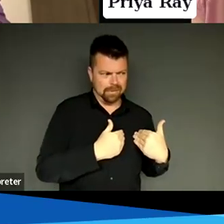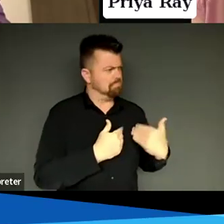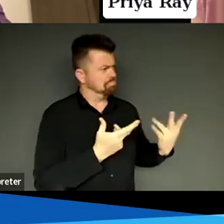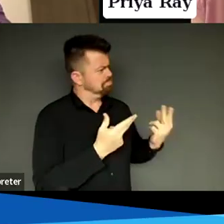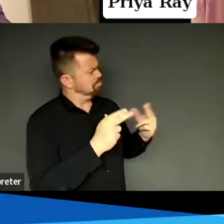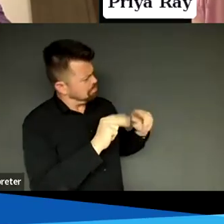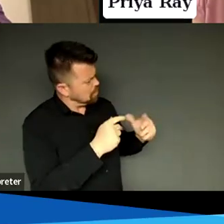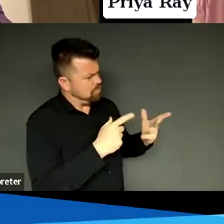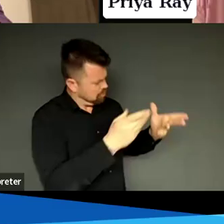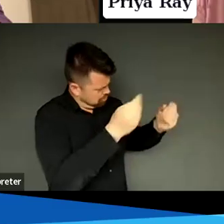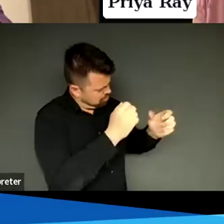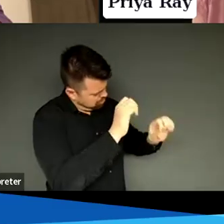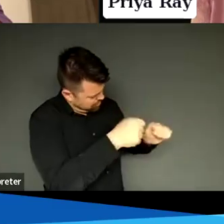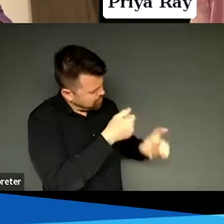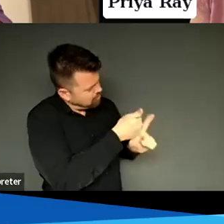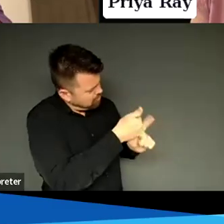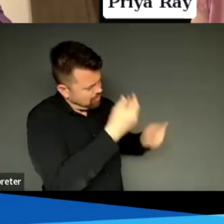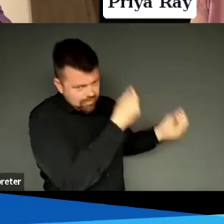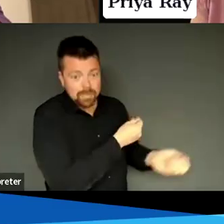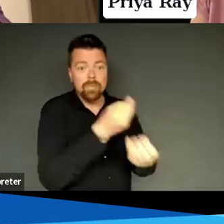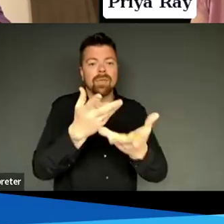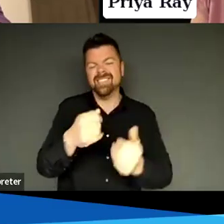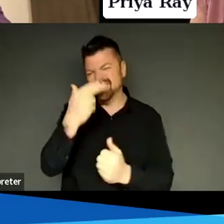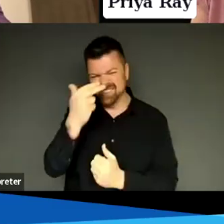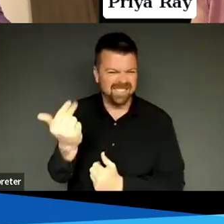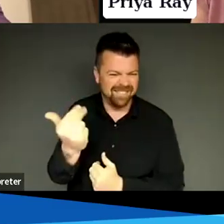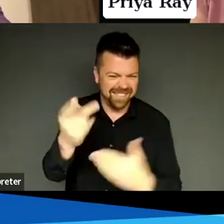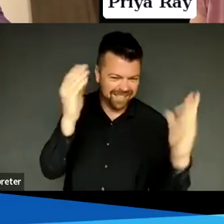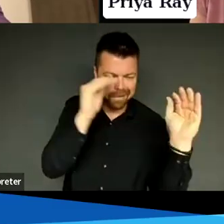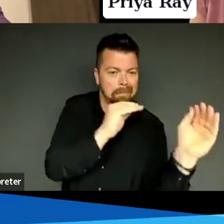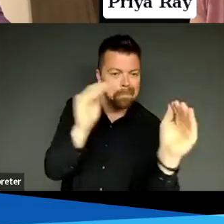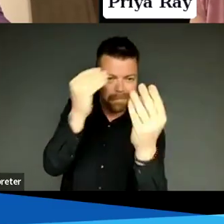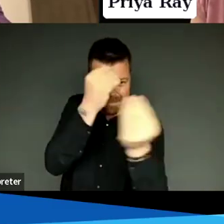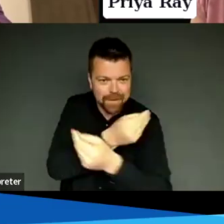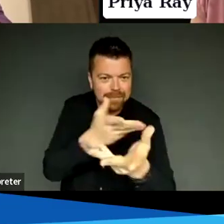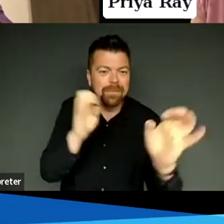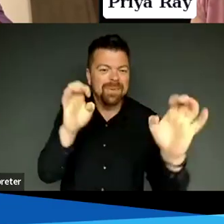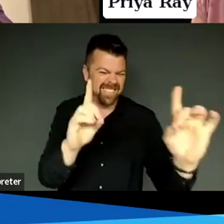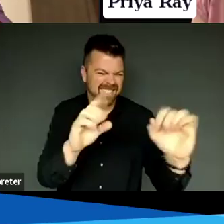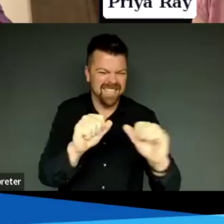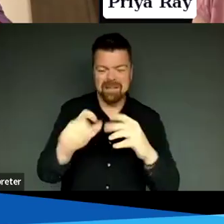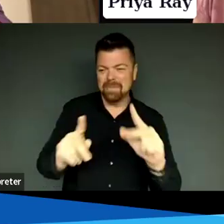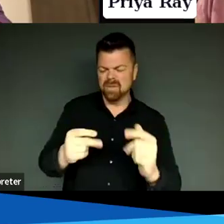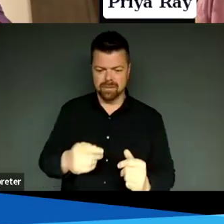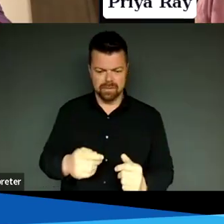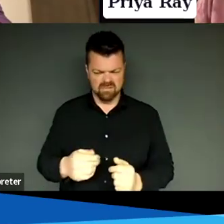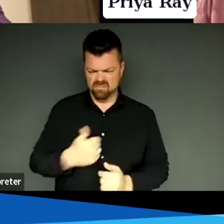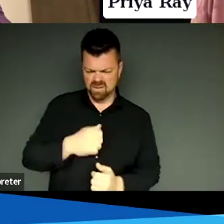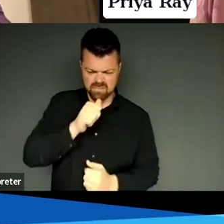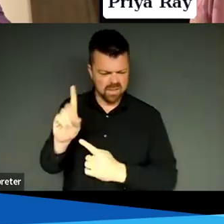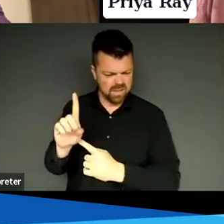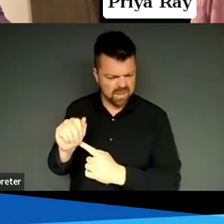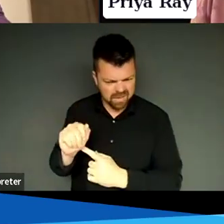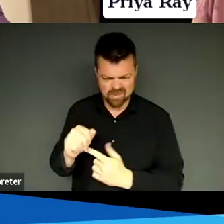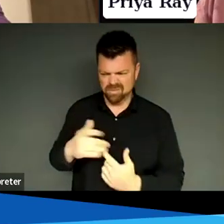just funny how I even have to like educate people that maybe don't identify as being disabled because they've just